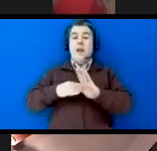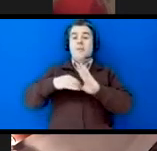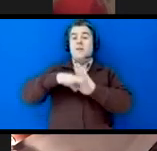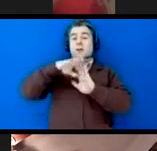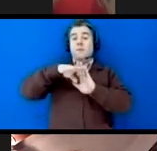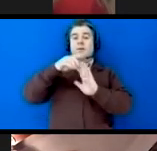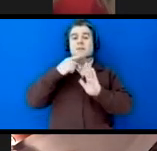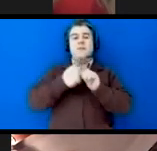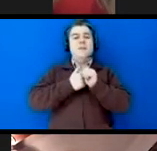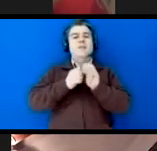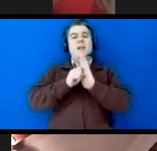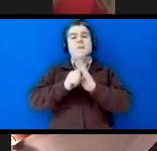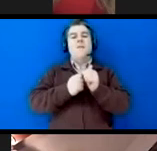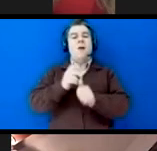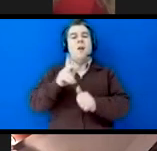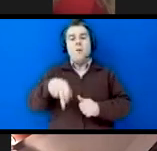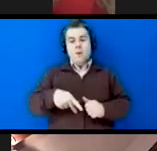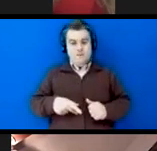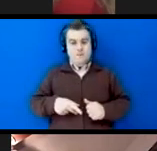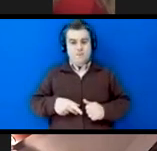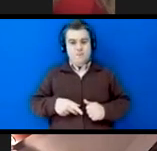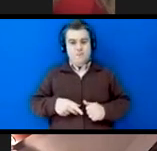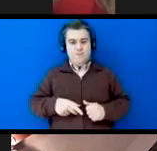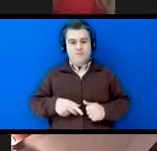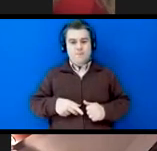follow-up sequences for Slim Hunger Control and Slim